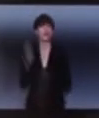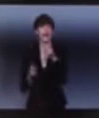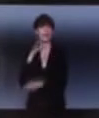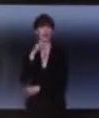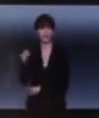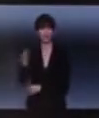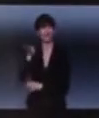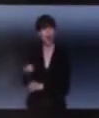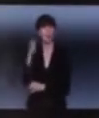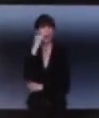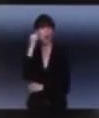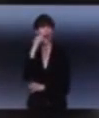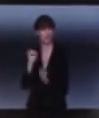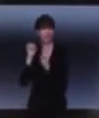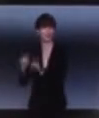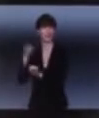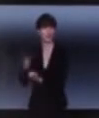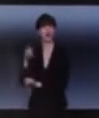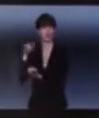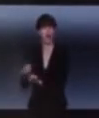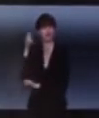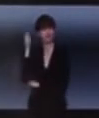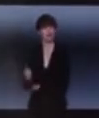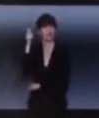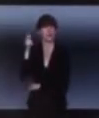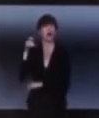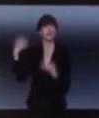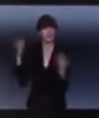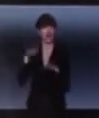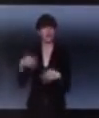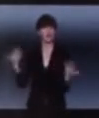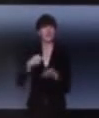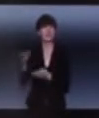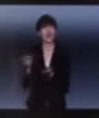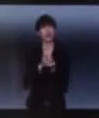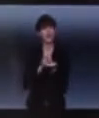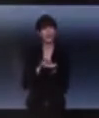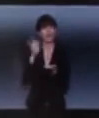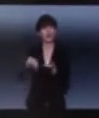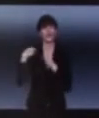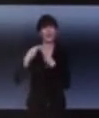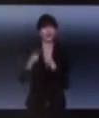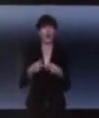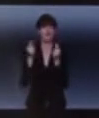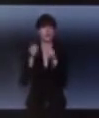we emulate an HBB-TV environment on the PC, and our plans